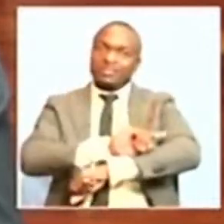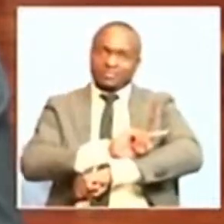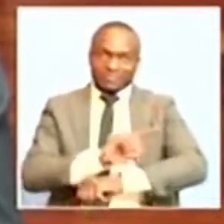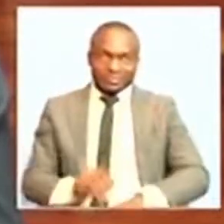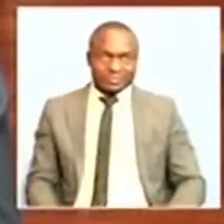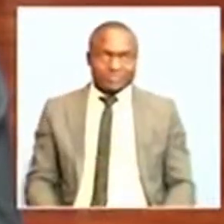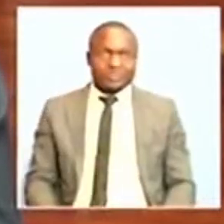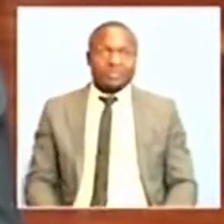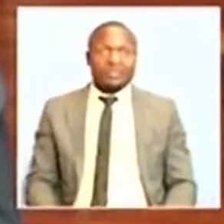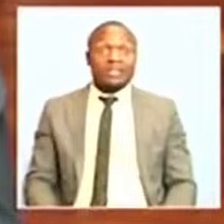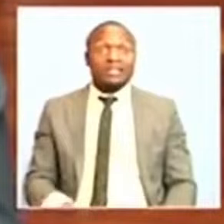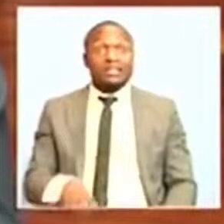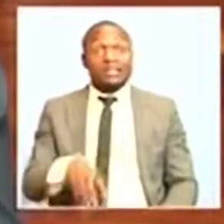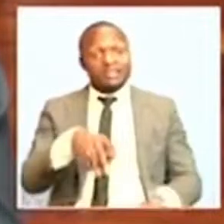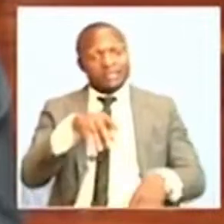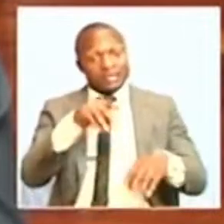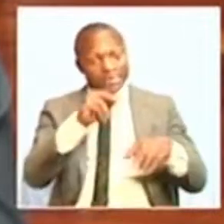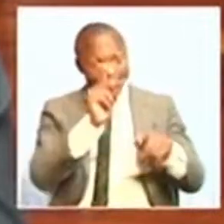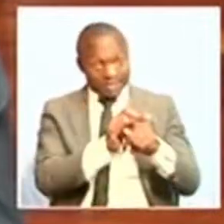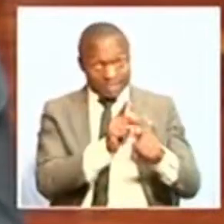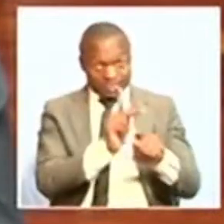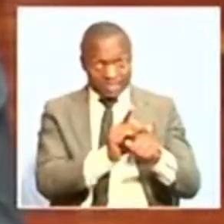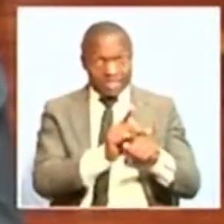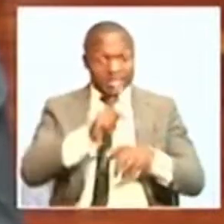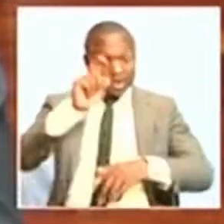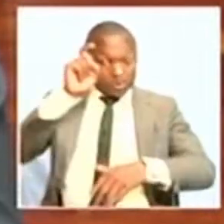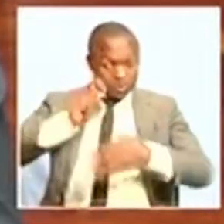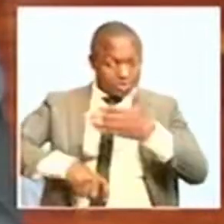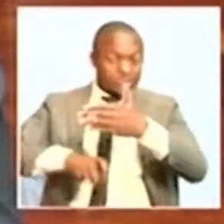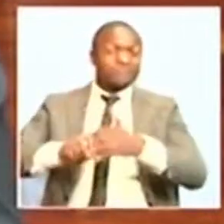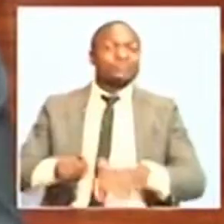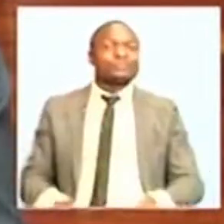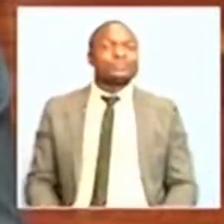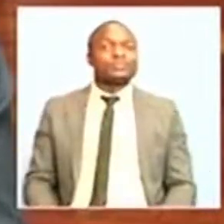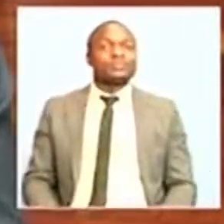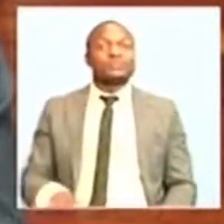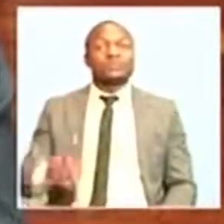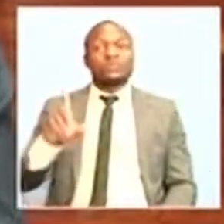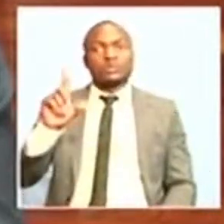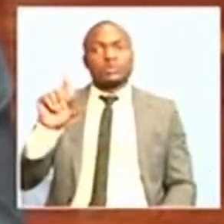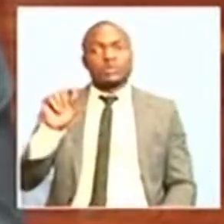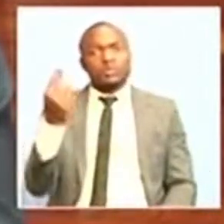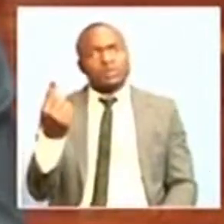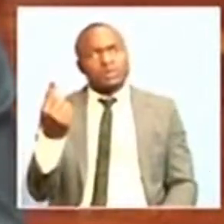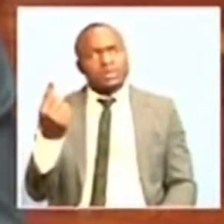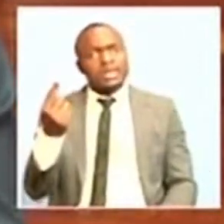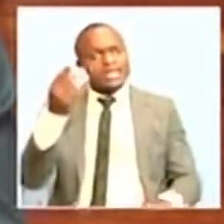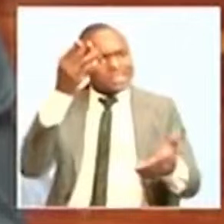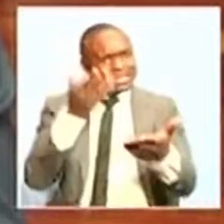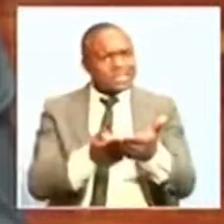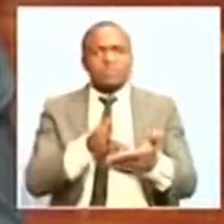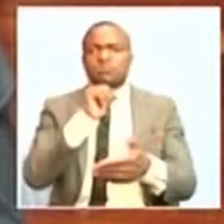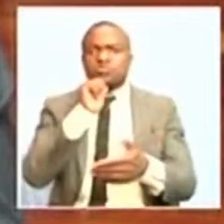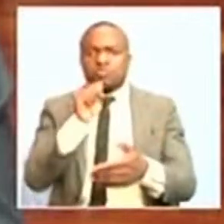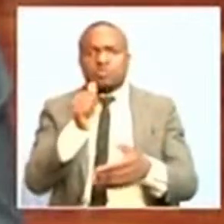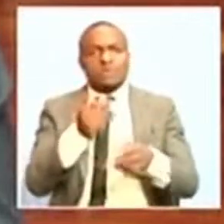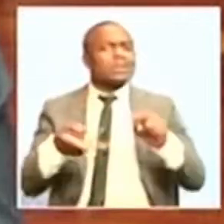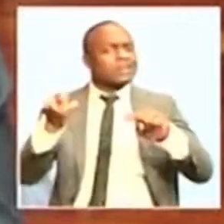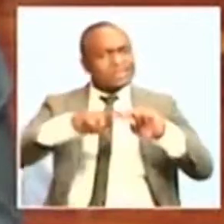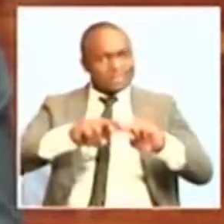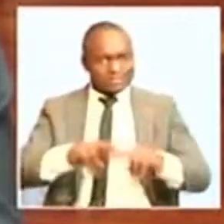So there's maintenance costs. From 2021, this has not been